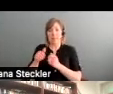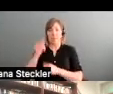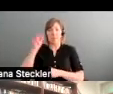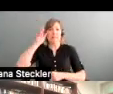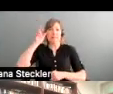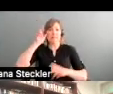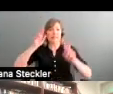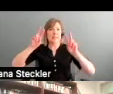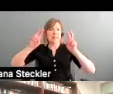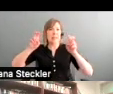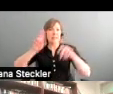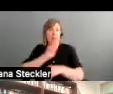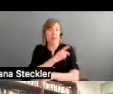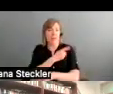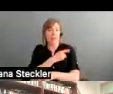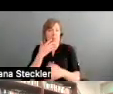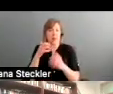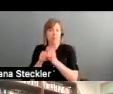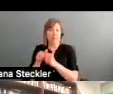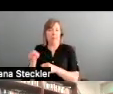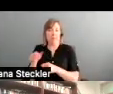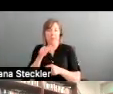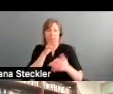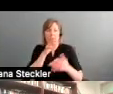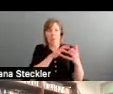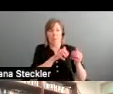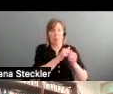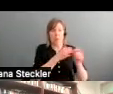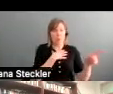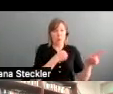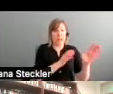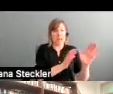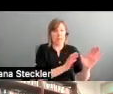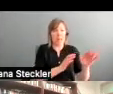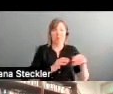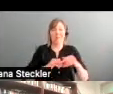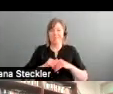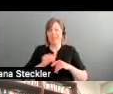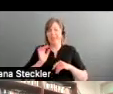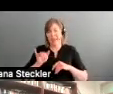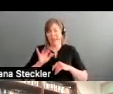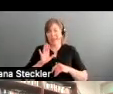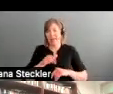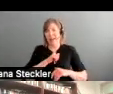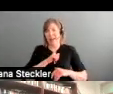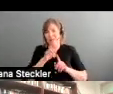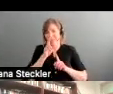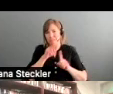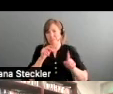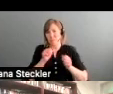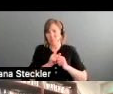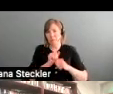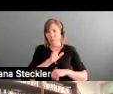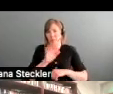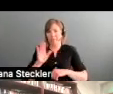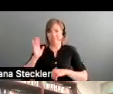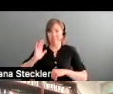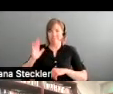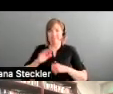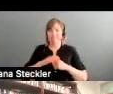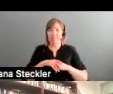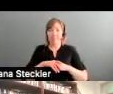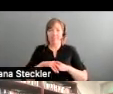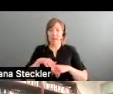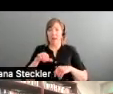unquote, deviant patients, so as not to undermine white patients' presumed respectability. Another way in